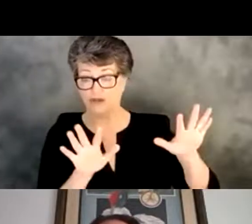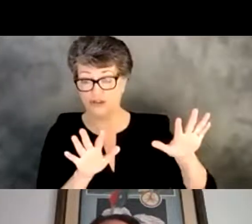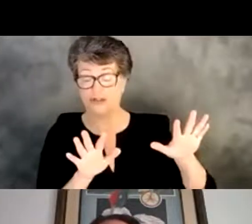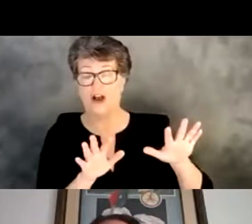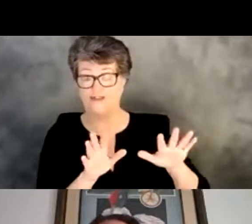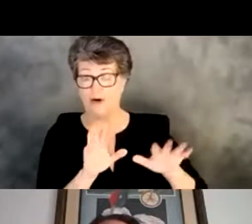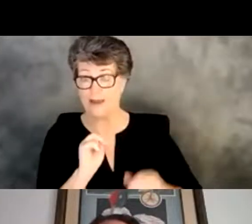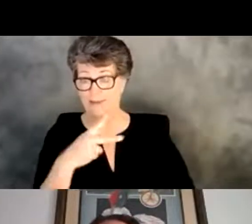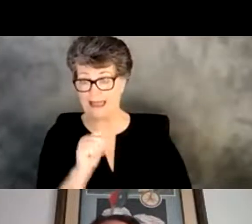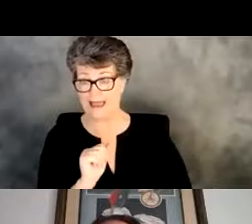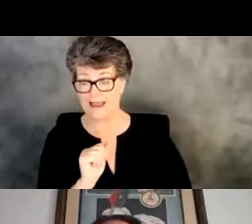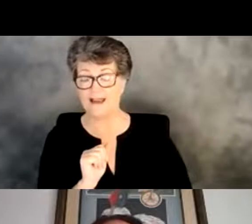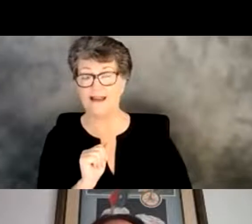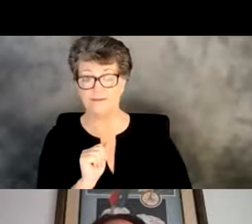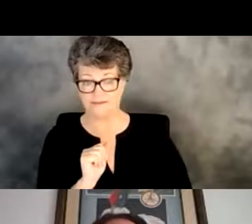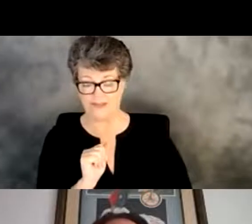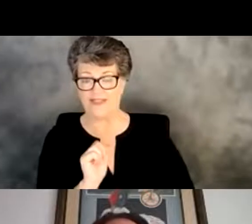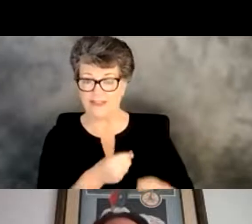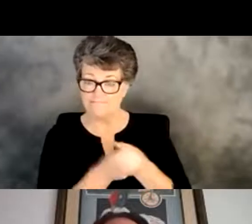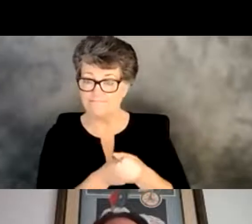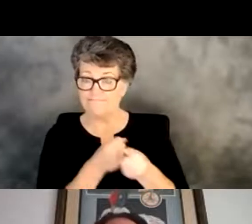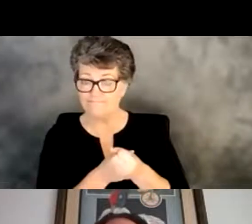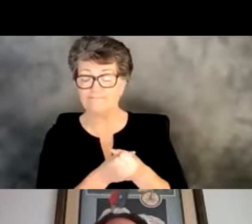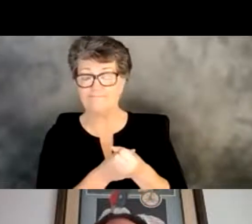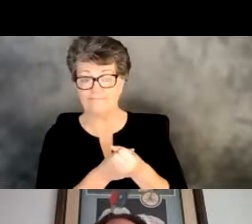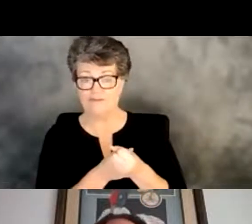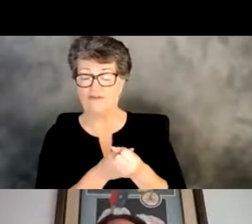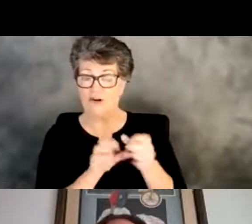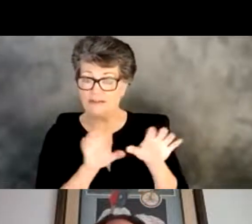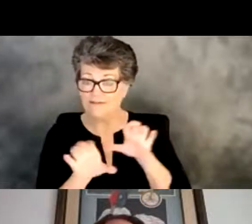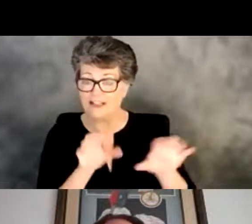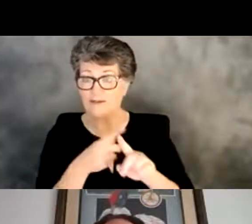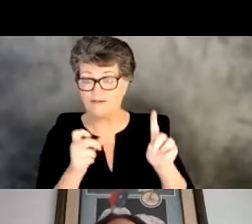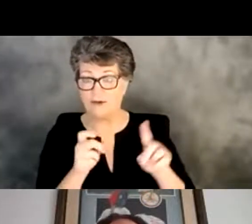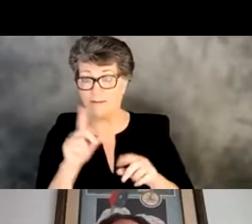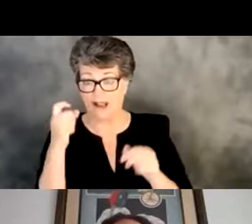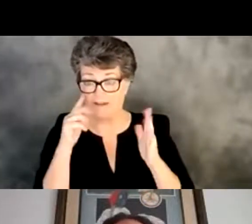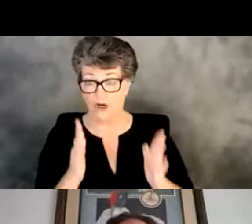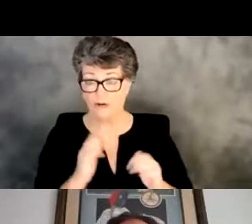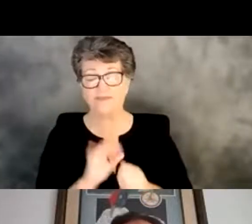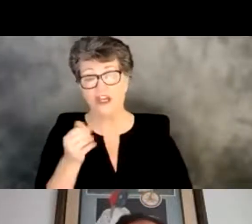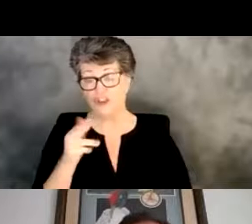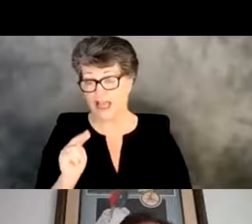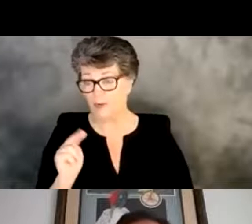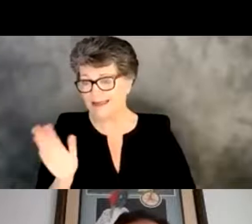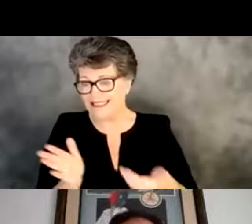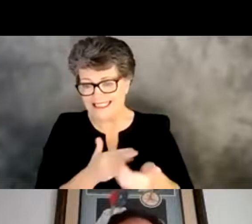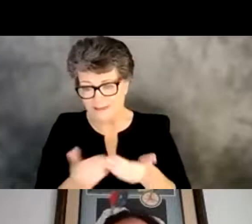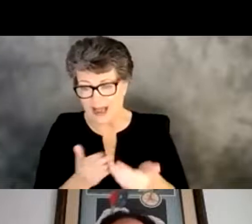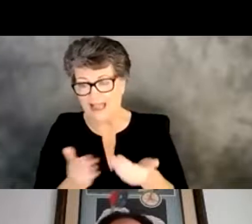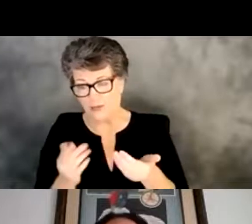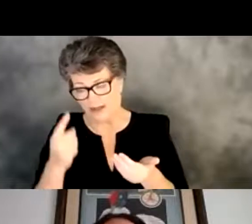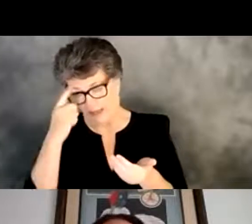Plan for Aging has been backed by real commitment and proposed investments from the governor. In January, despite what we knew at the time was a